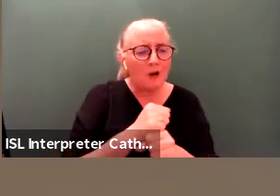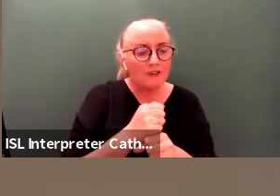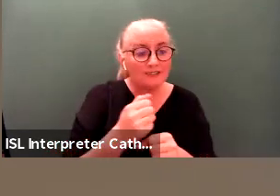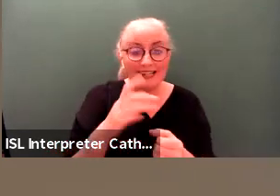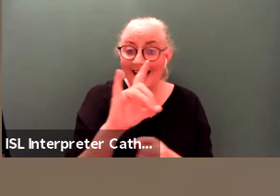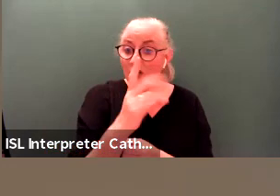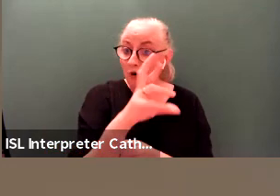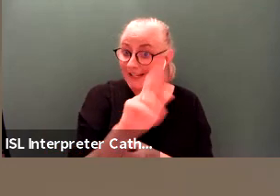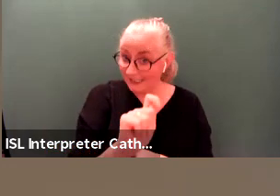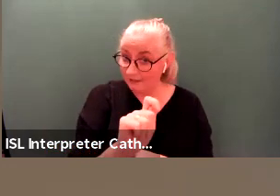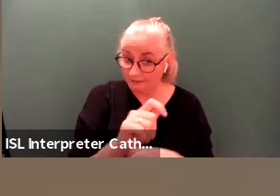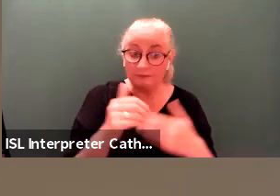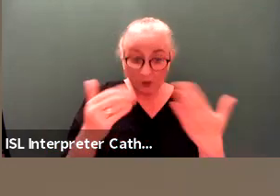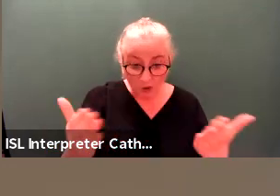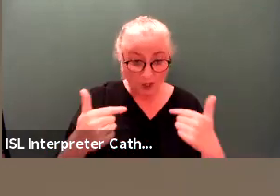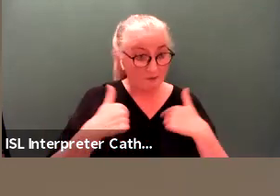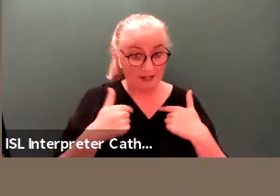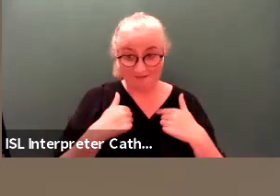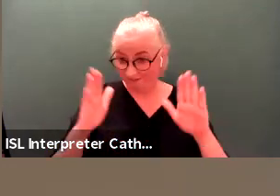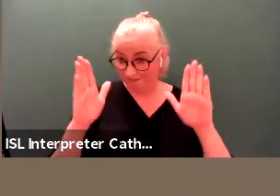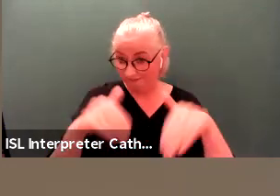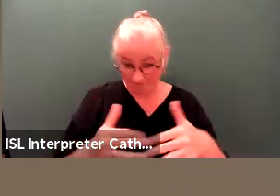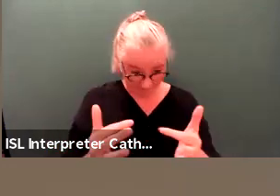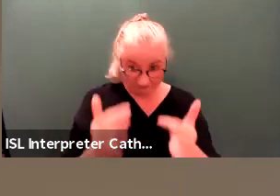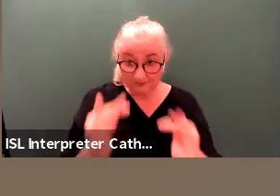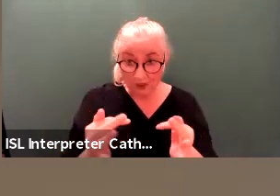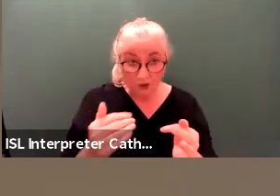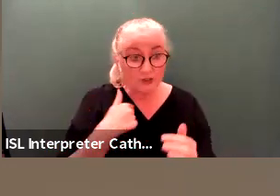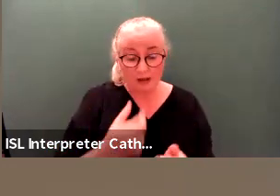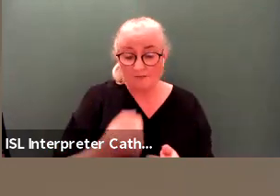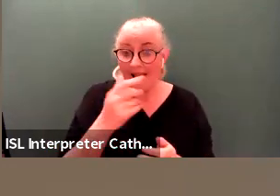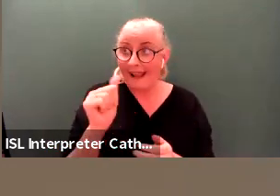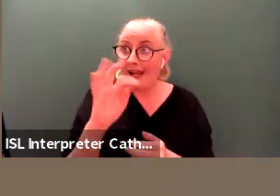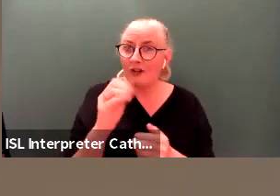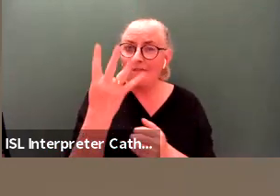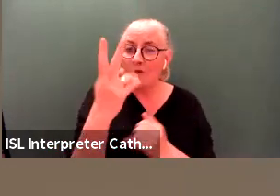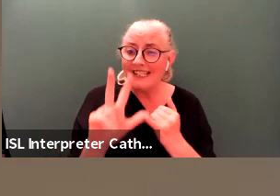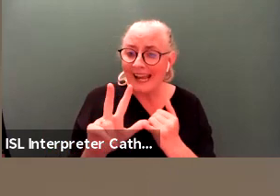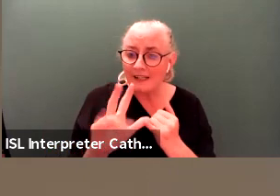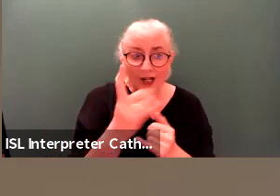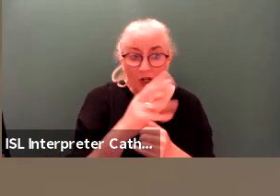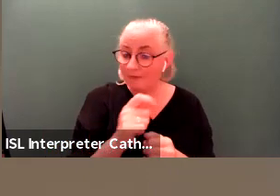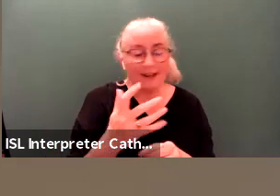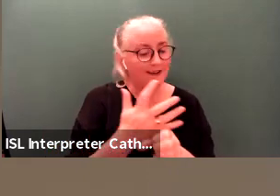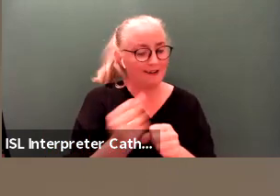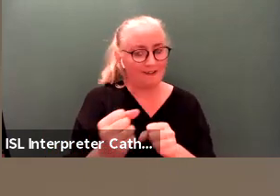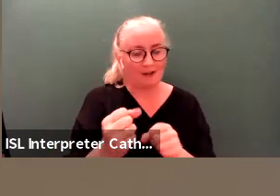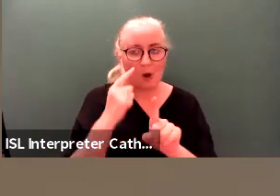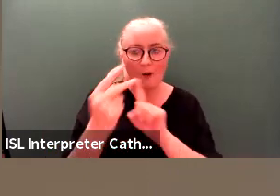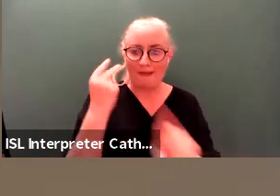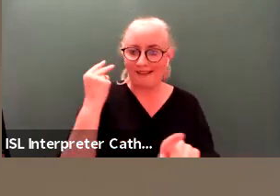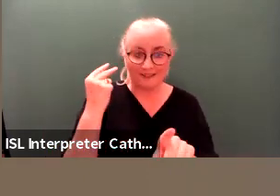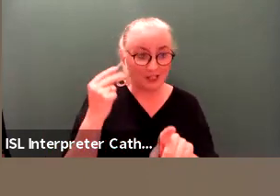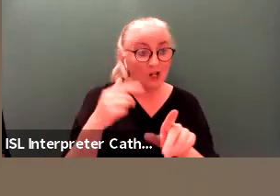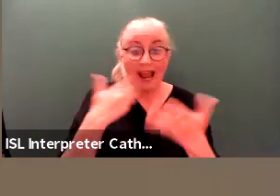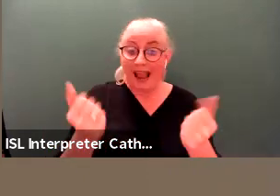HRT. So to me, it was a no-brainer. I went on it at 48 and I have never looked back. And I probably have more